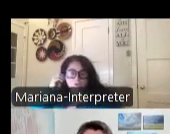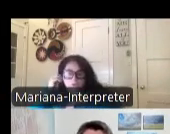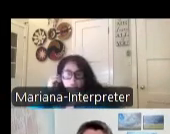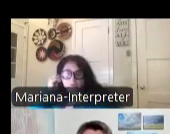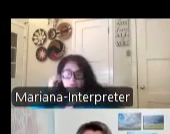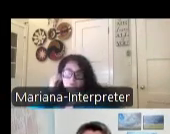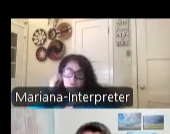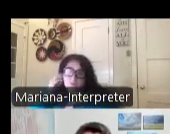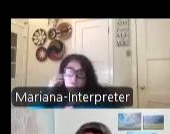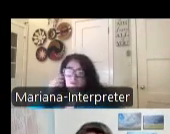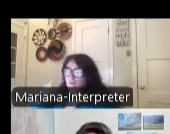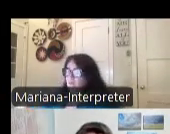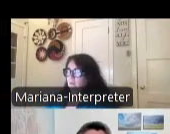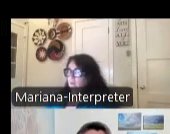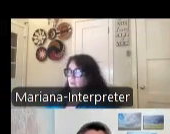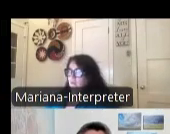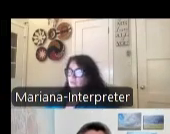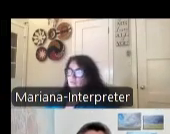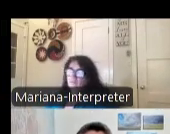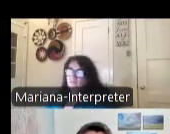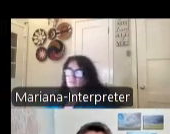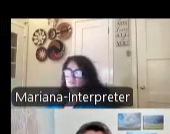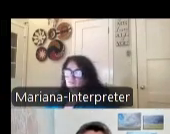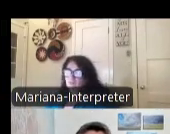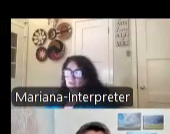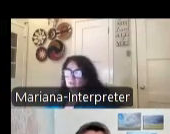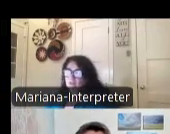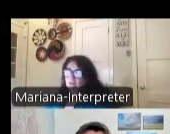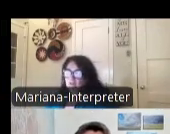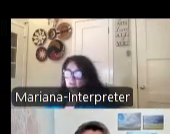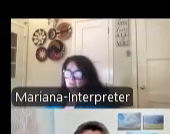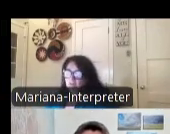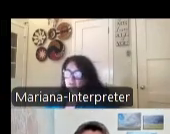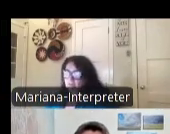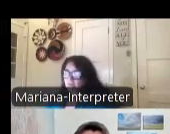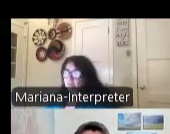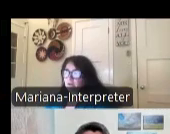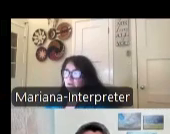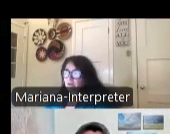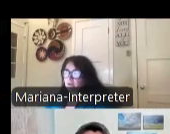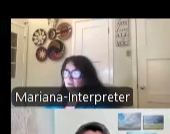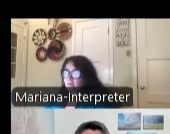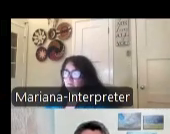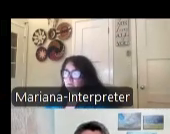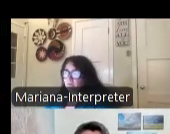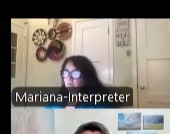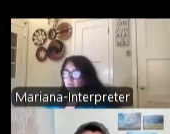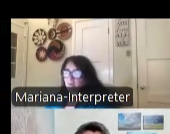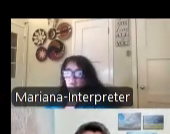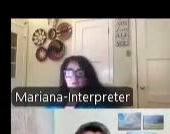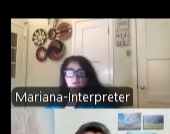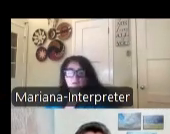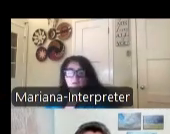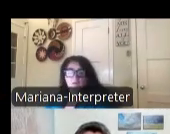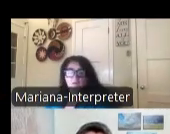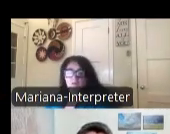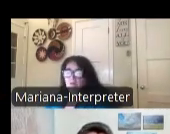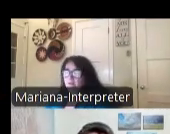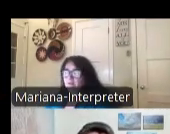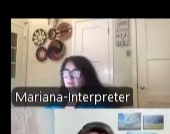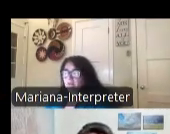large and inconvenient bursts. So again, a blessing and a curse depending on how well we prepare for